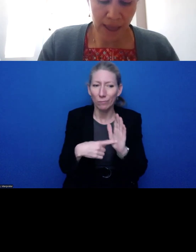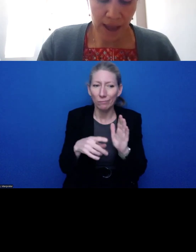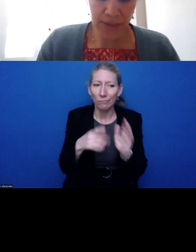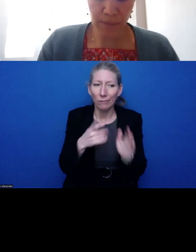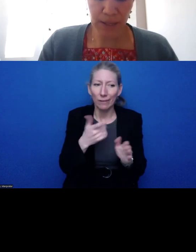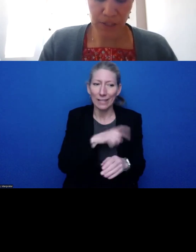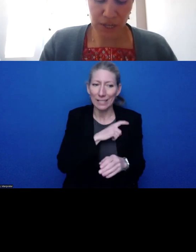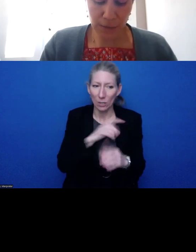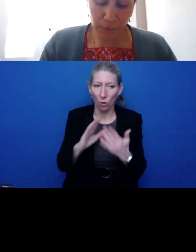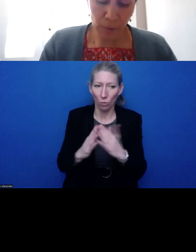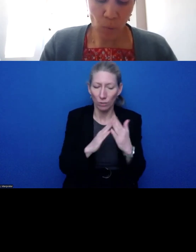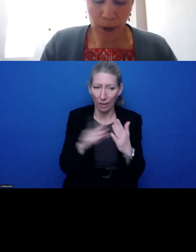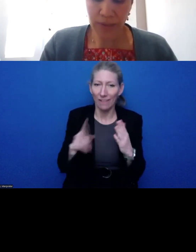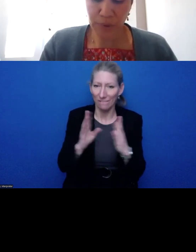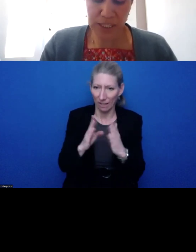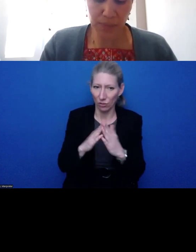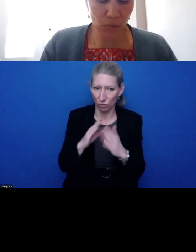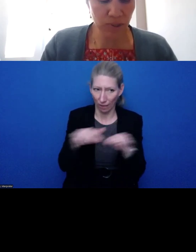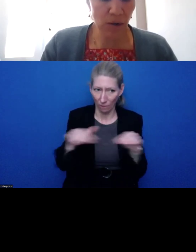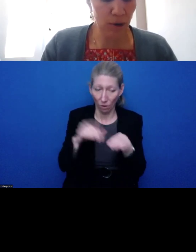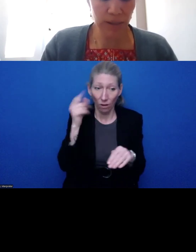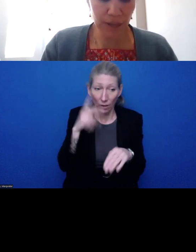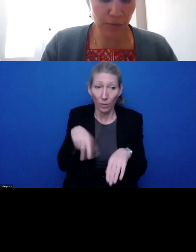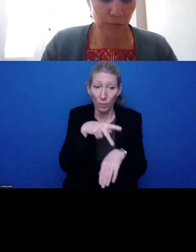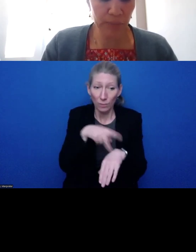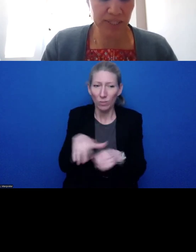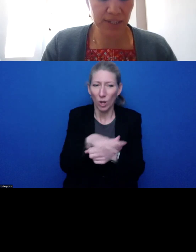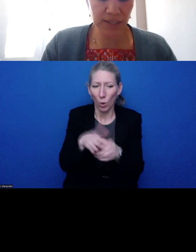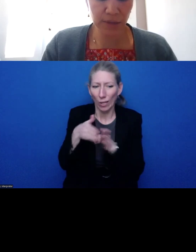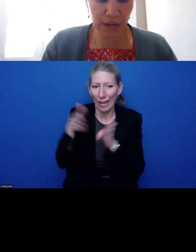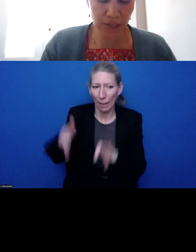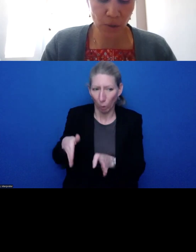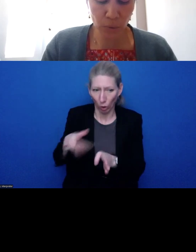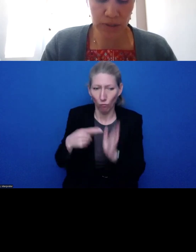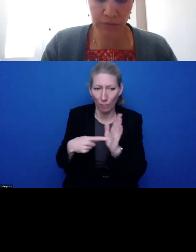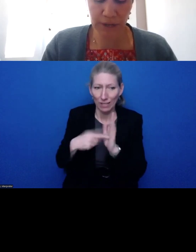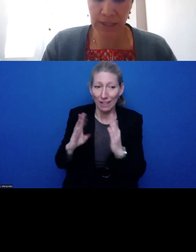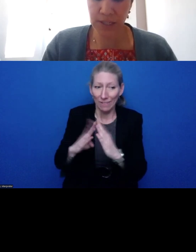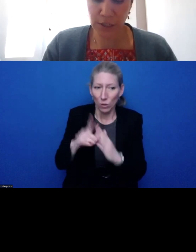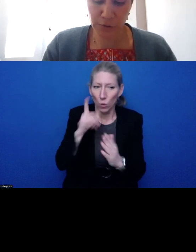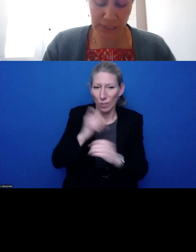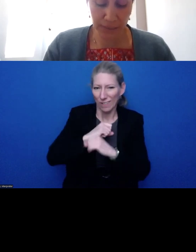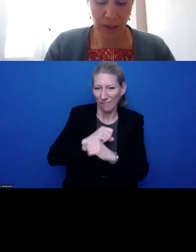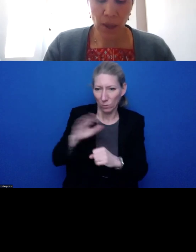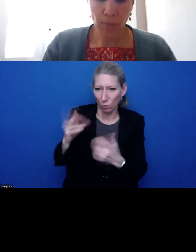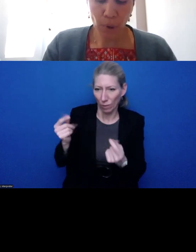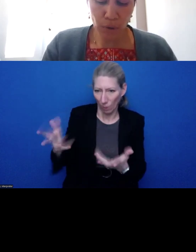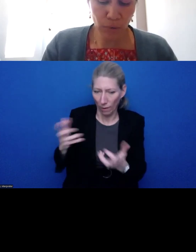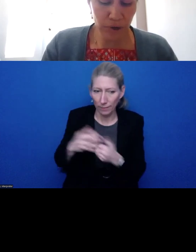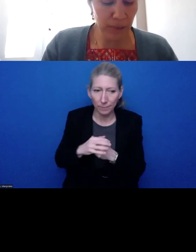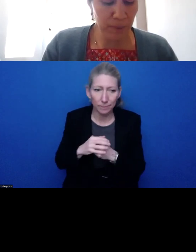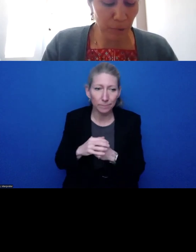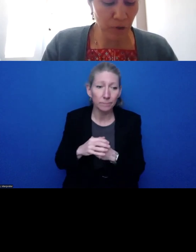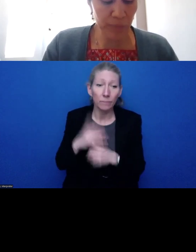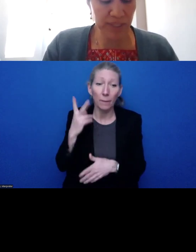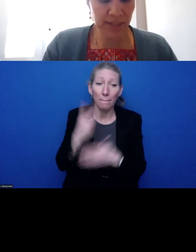municipality at the village level, while the principal was a local neighbor representing the village who would defend its interest. Both